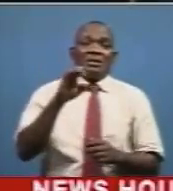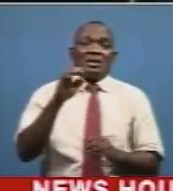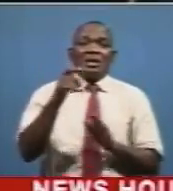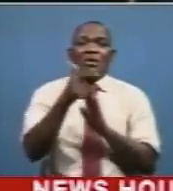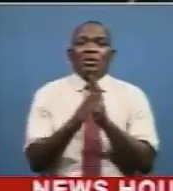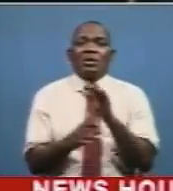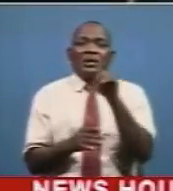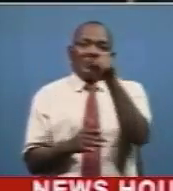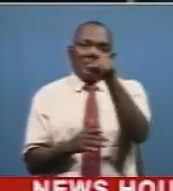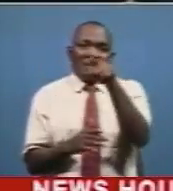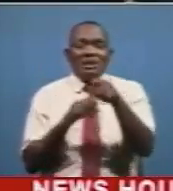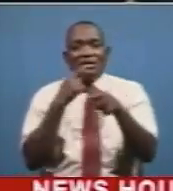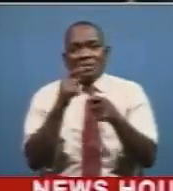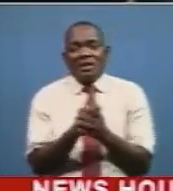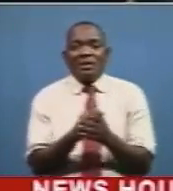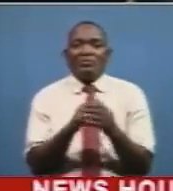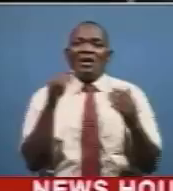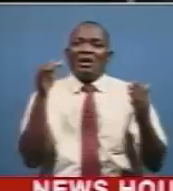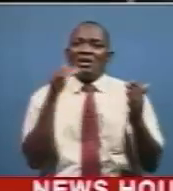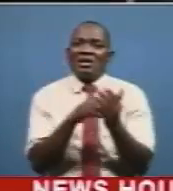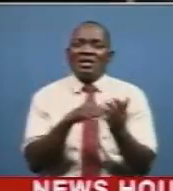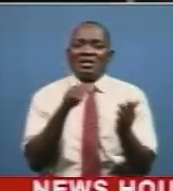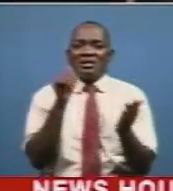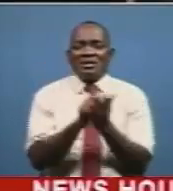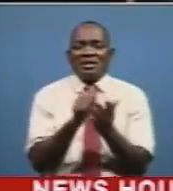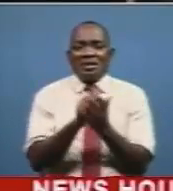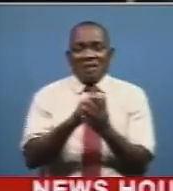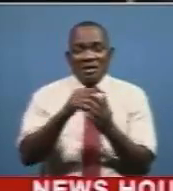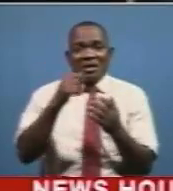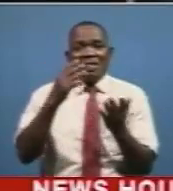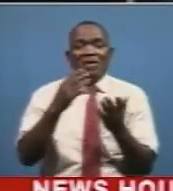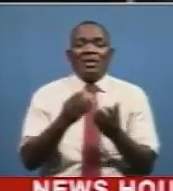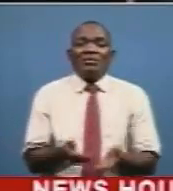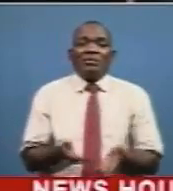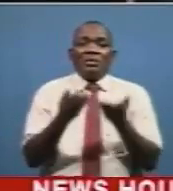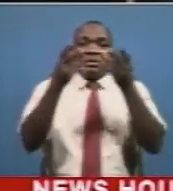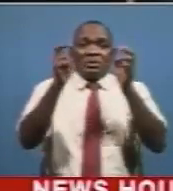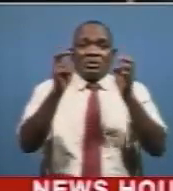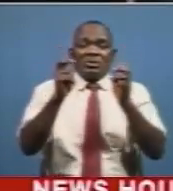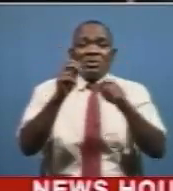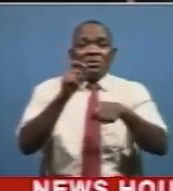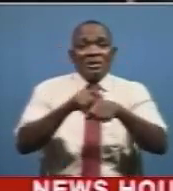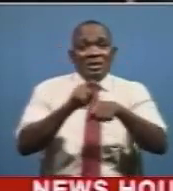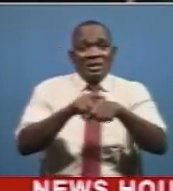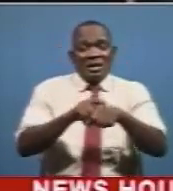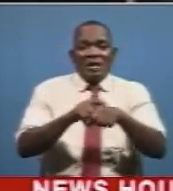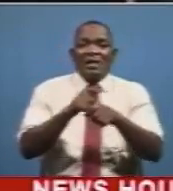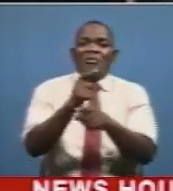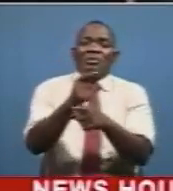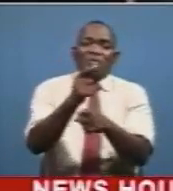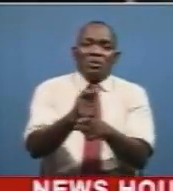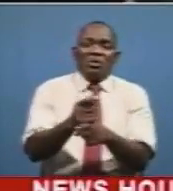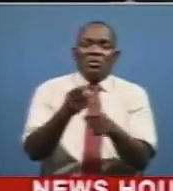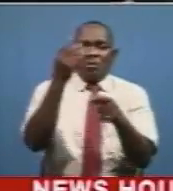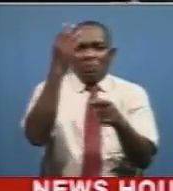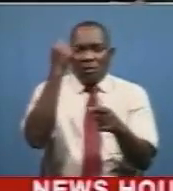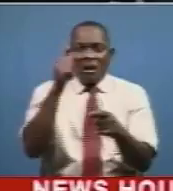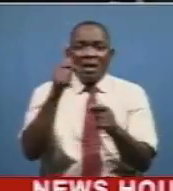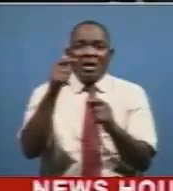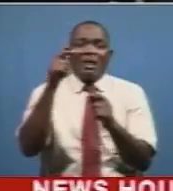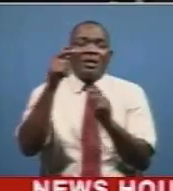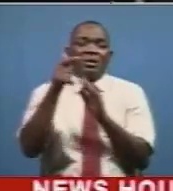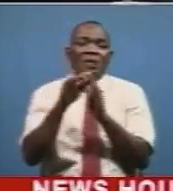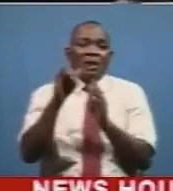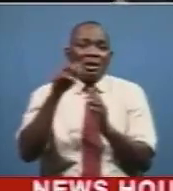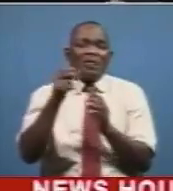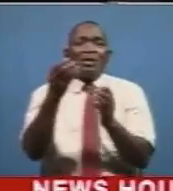Mr. Justine Amenuvo, in opposing the application, raised the matter of timeliness, asking why the petitioner was